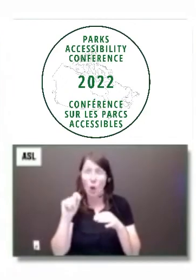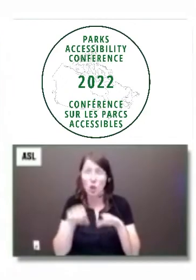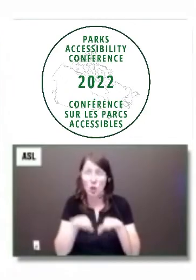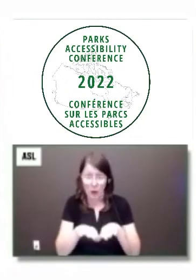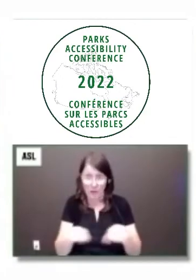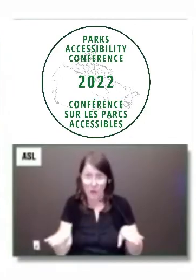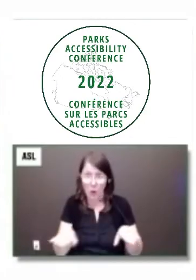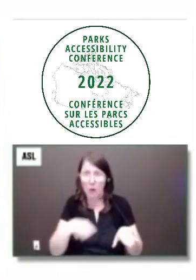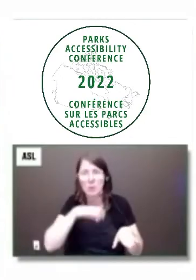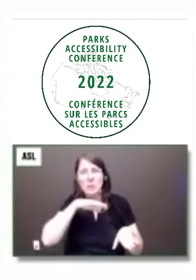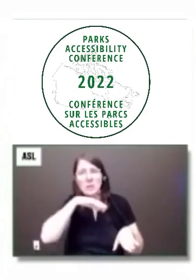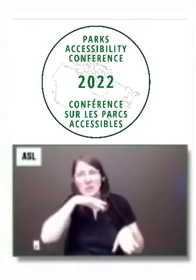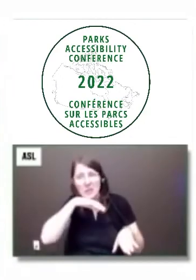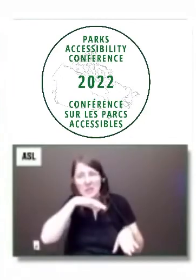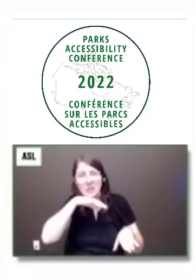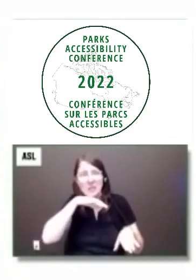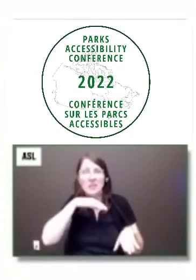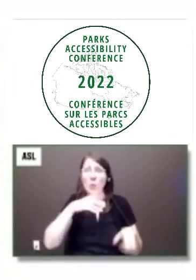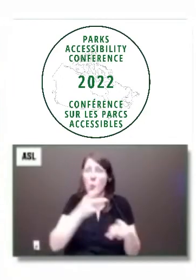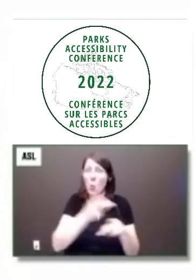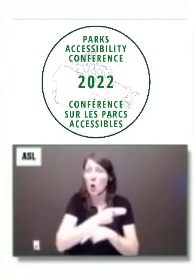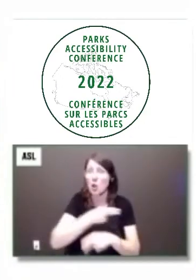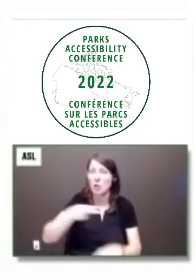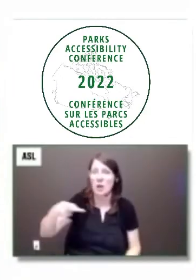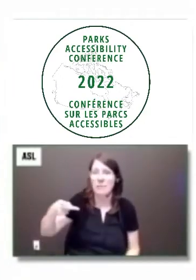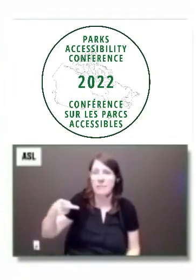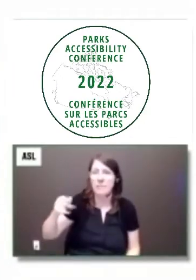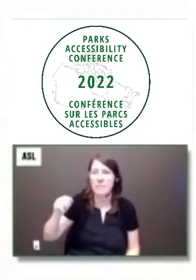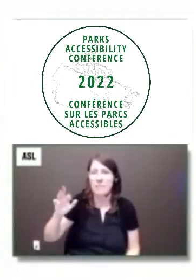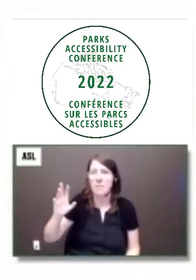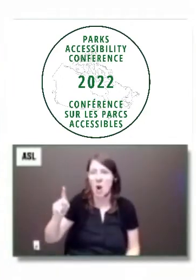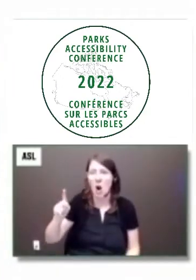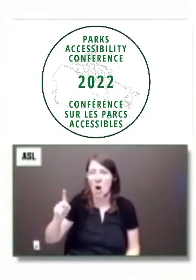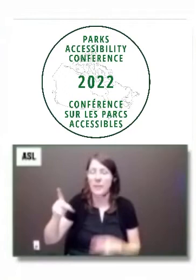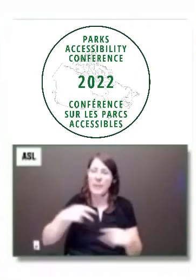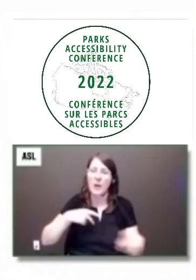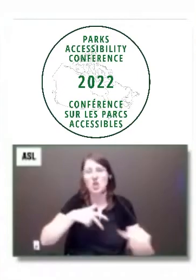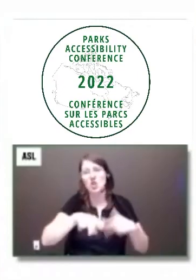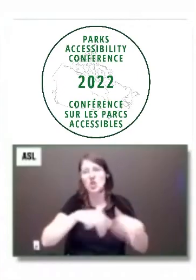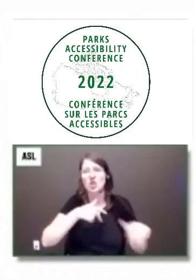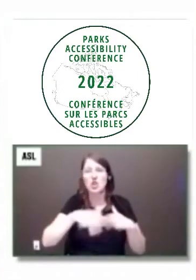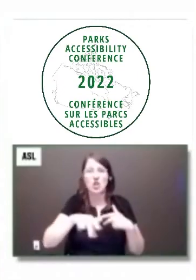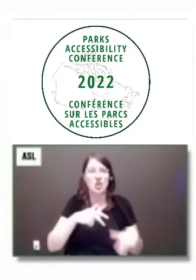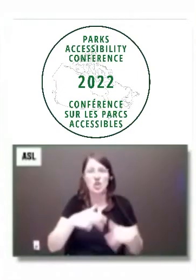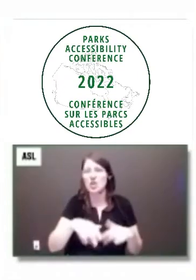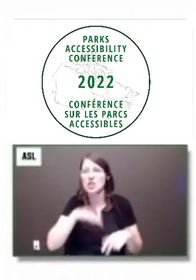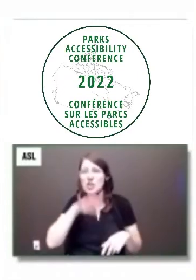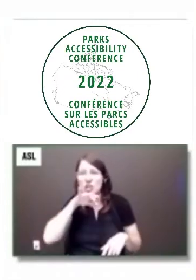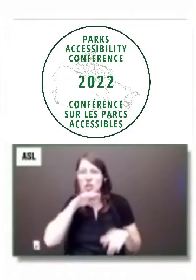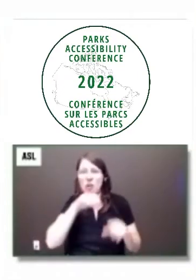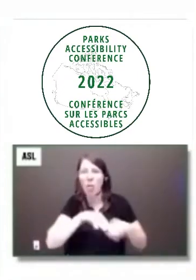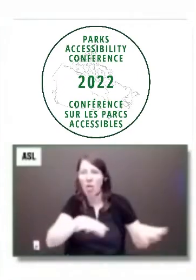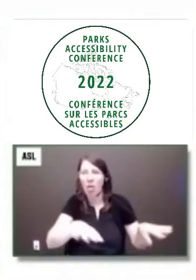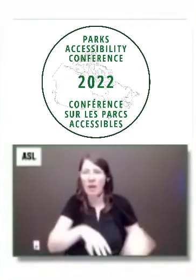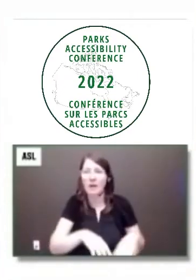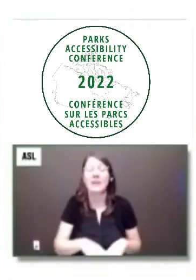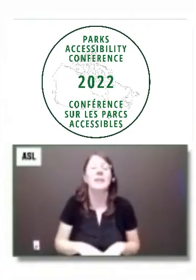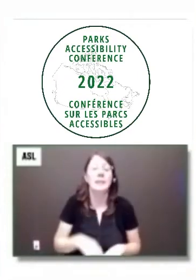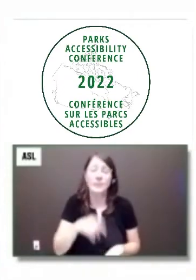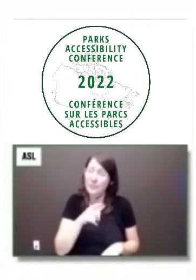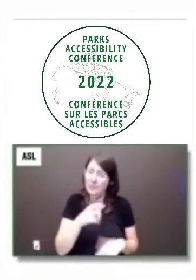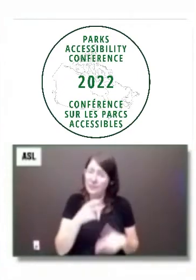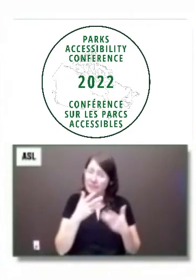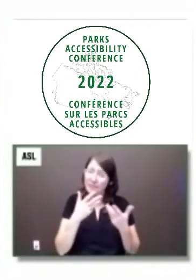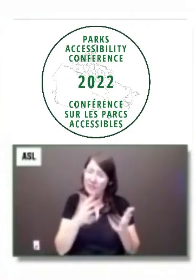grimy. Have you had a chance to come across like a fantastic accessible washroom in even like a local